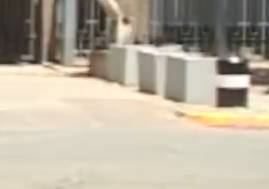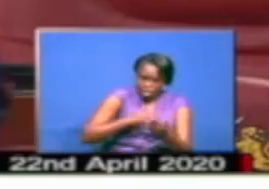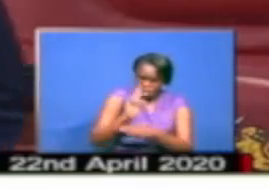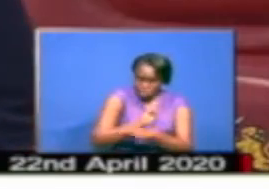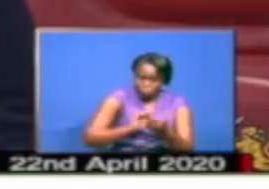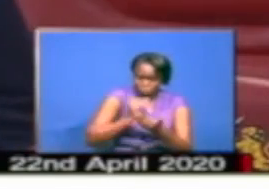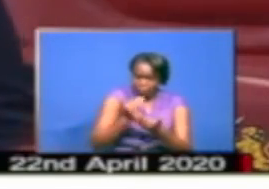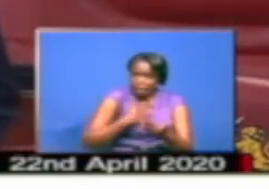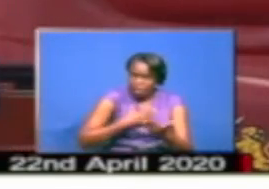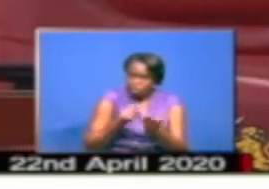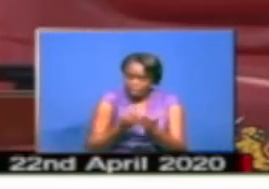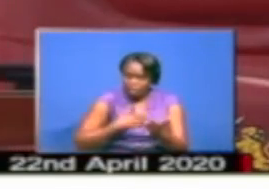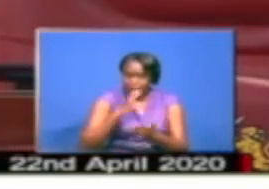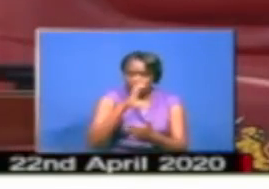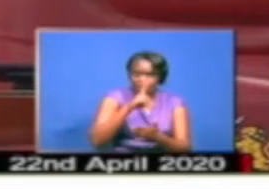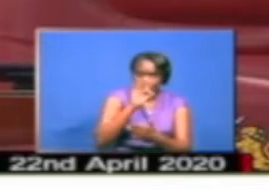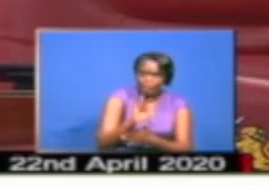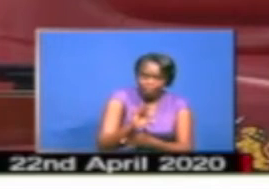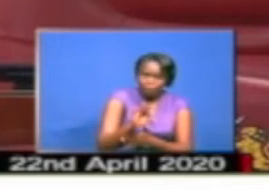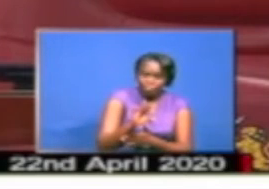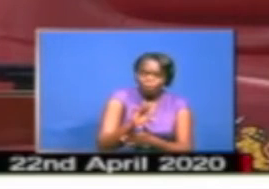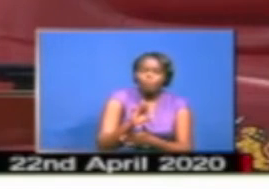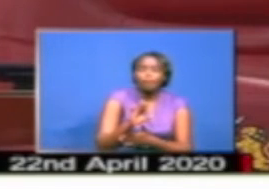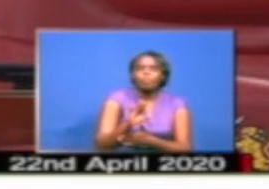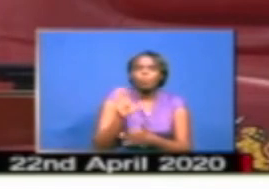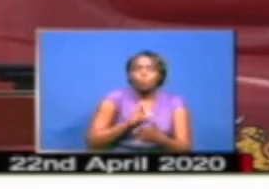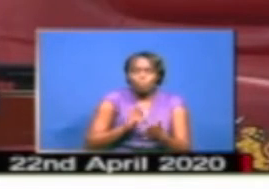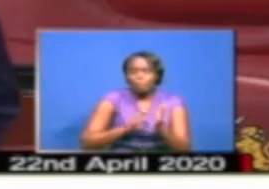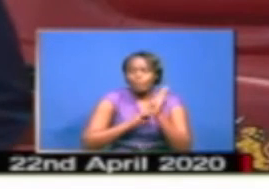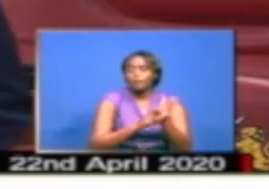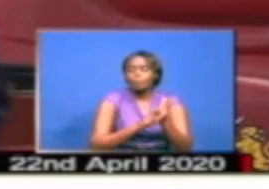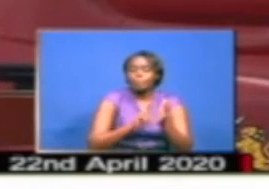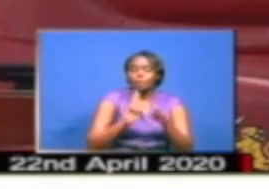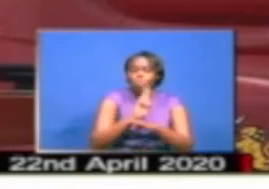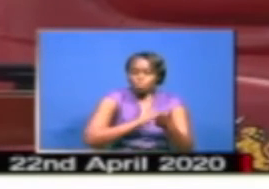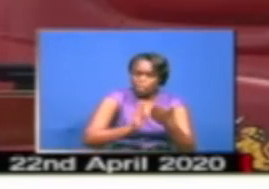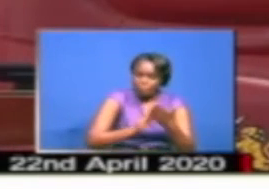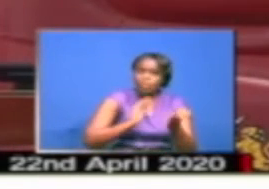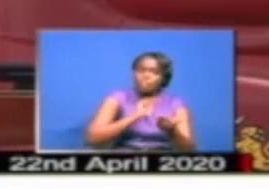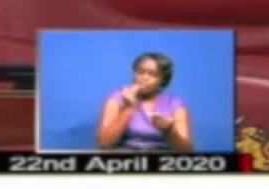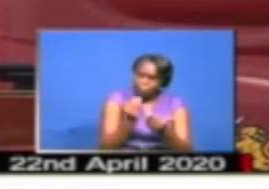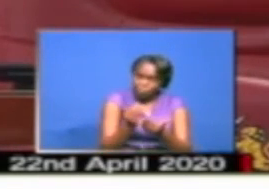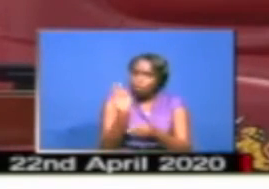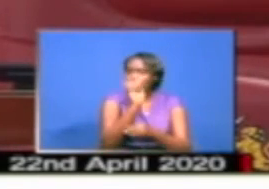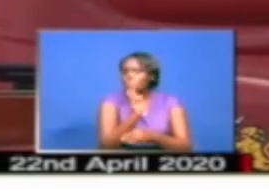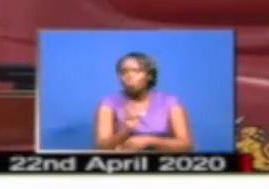now expected to end next week during consideration and approval of the Supplementary Appropriations Bill 2020.